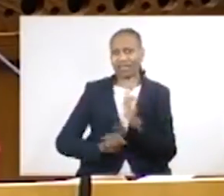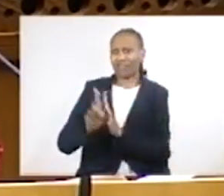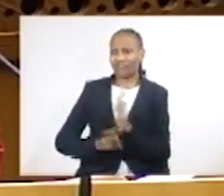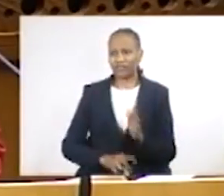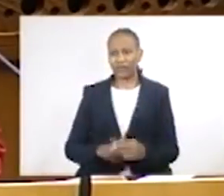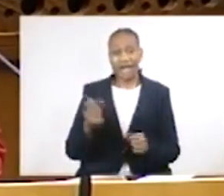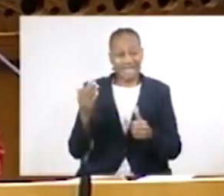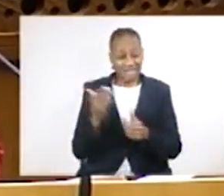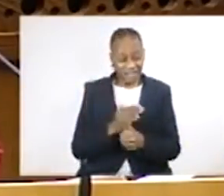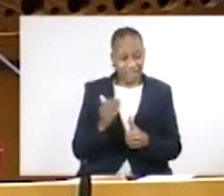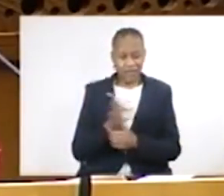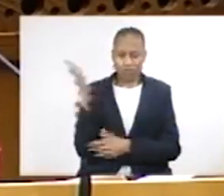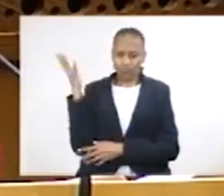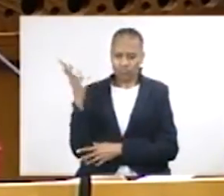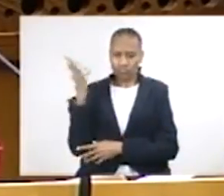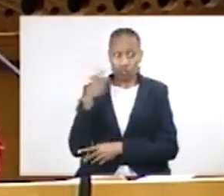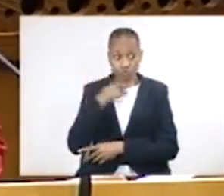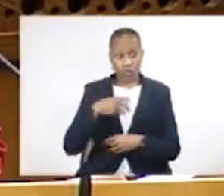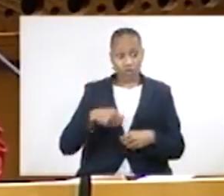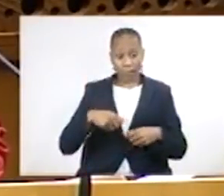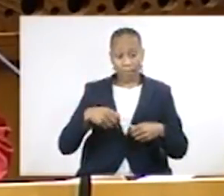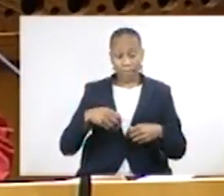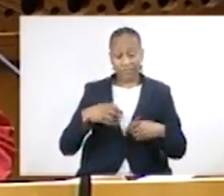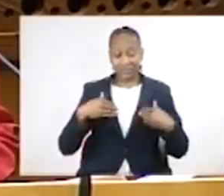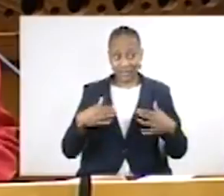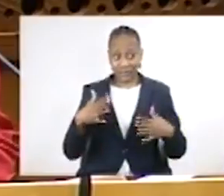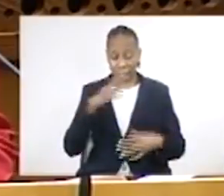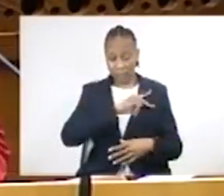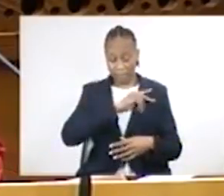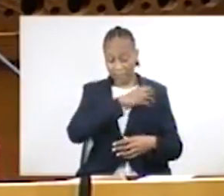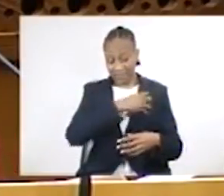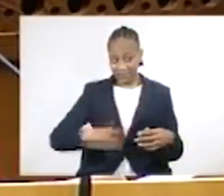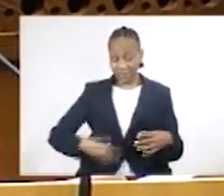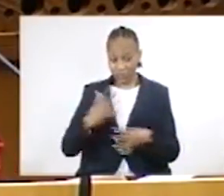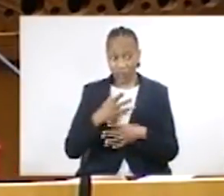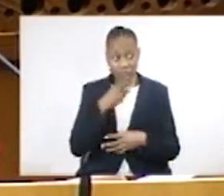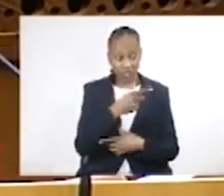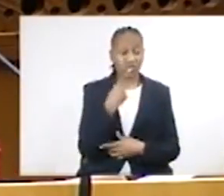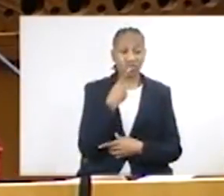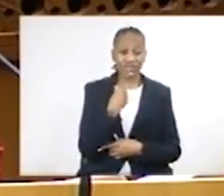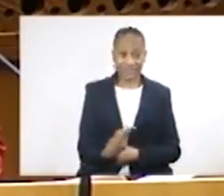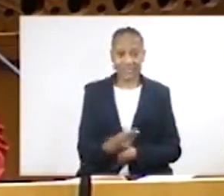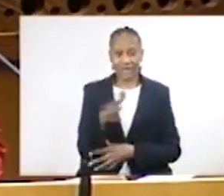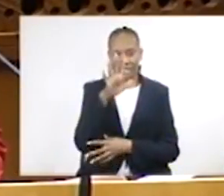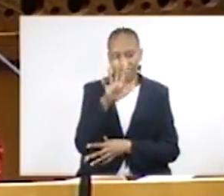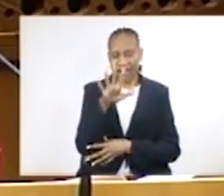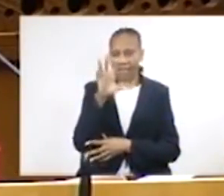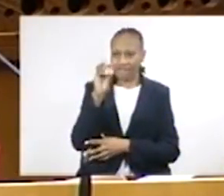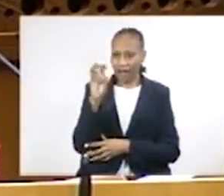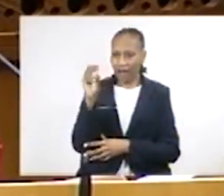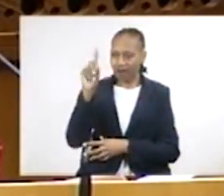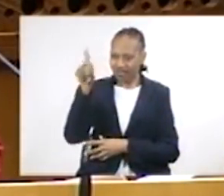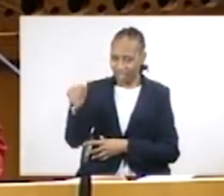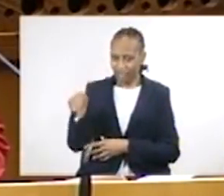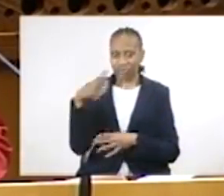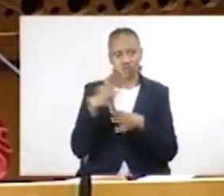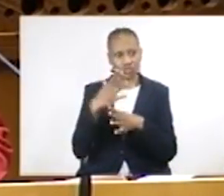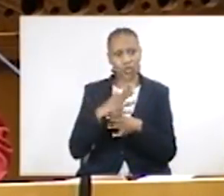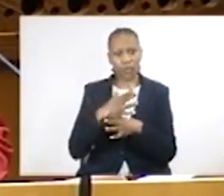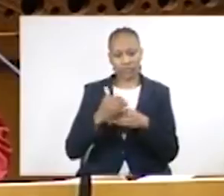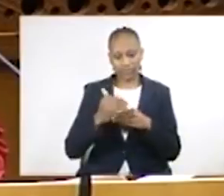deal with politics of what you raised yesterday. You promised jobs before, and you have repeatedly failed